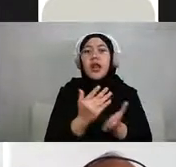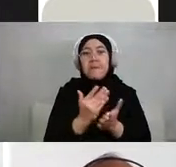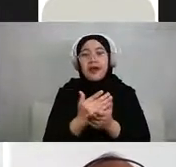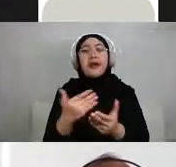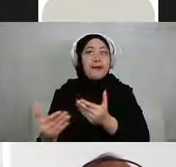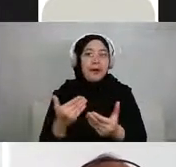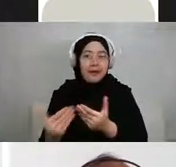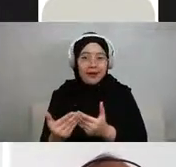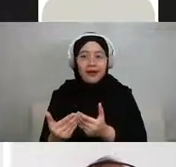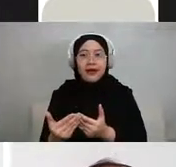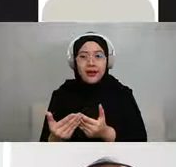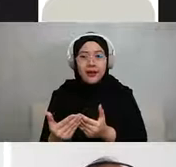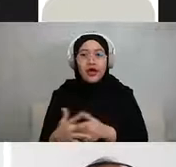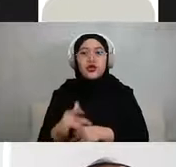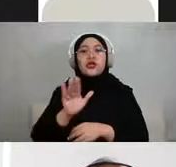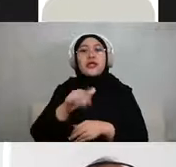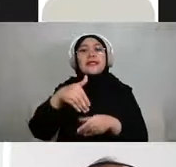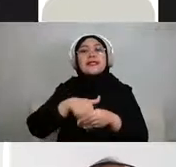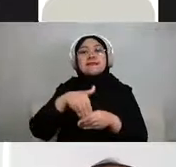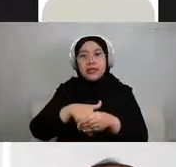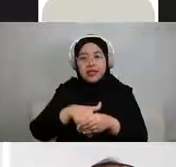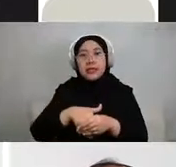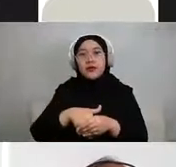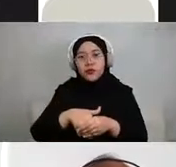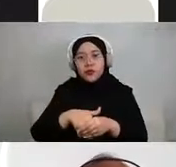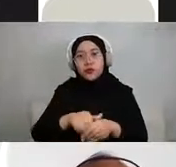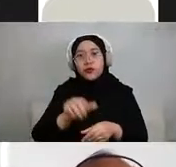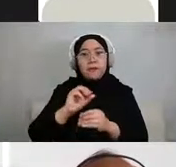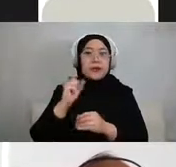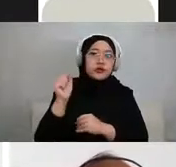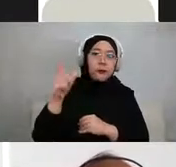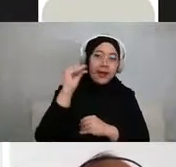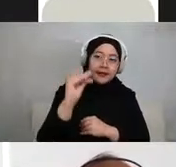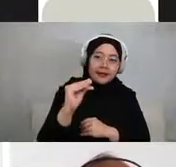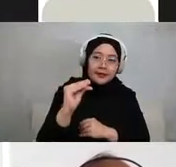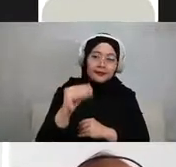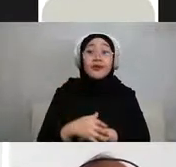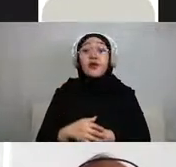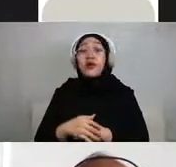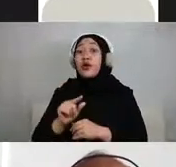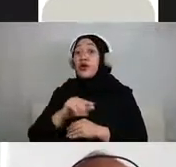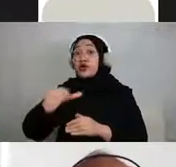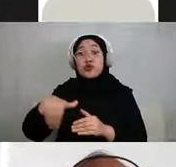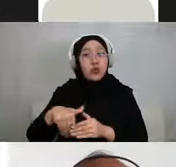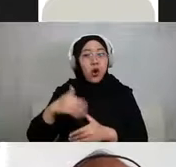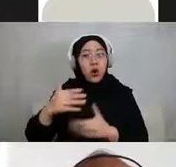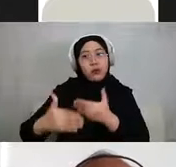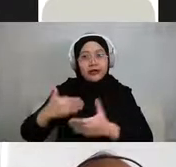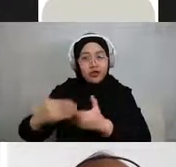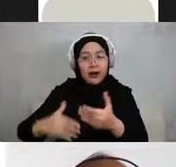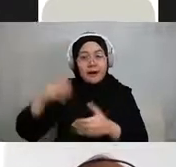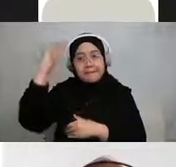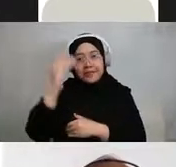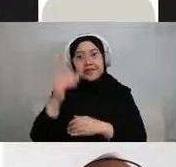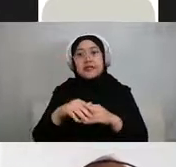of the buses in the night time. And for the whole operation of 60, in India, for city bus operations